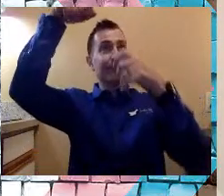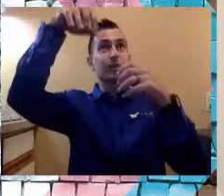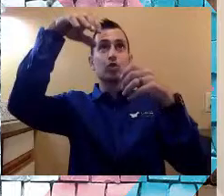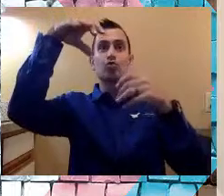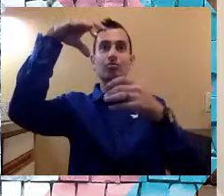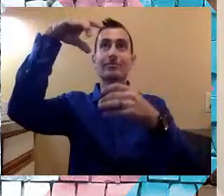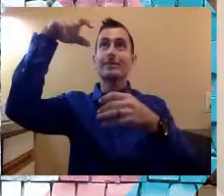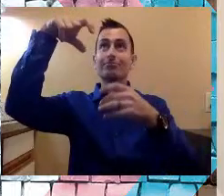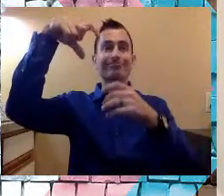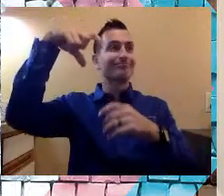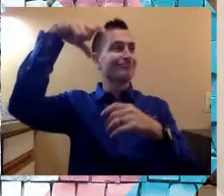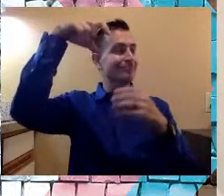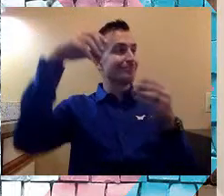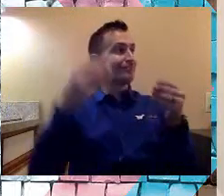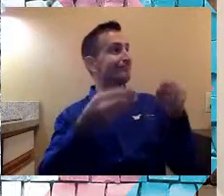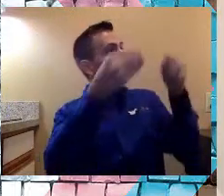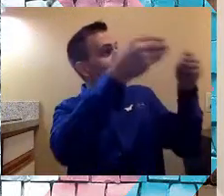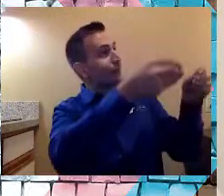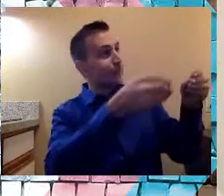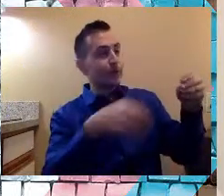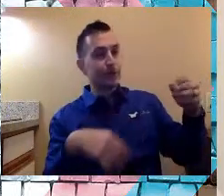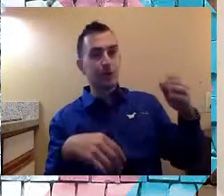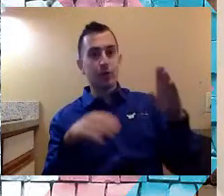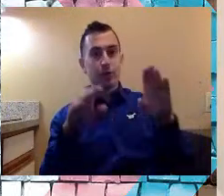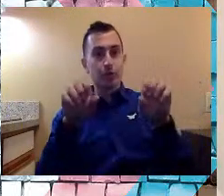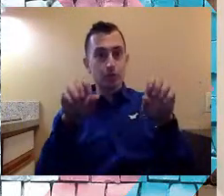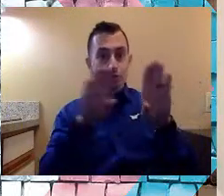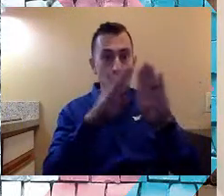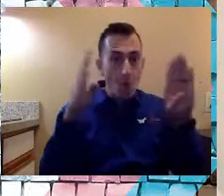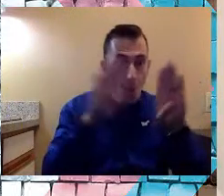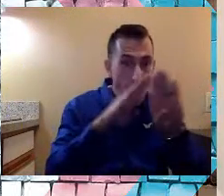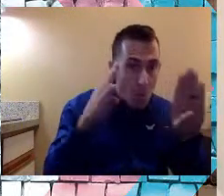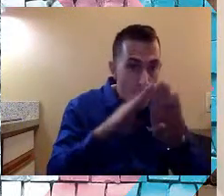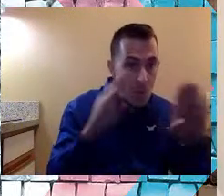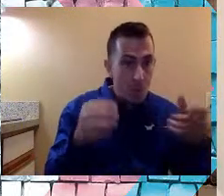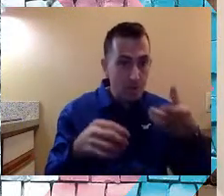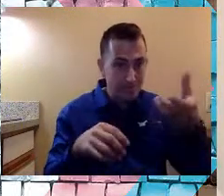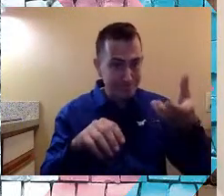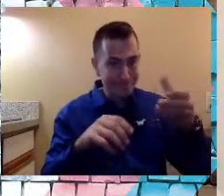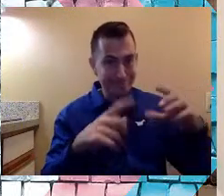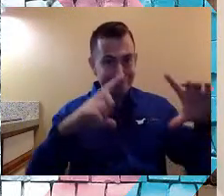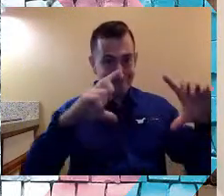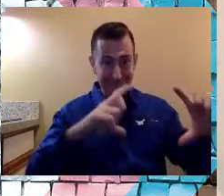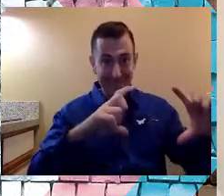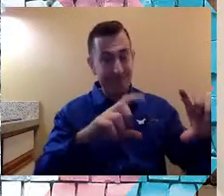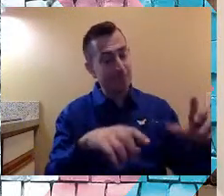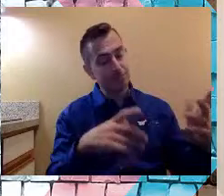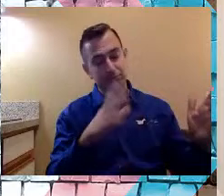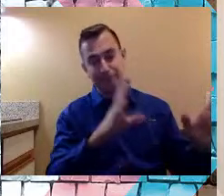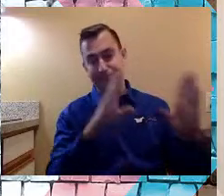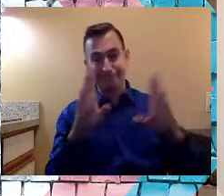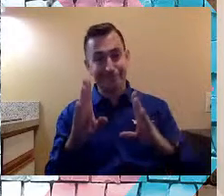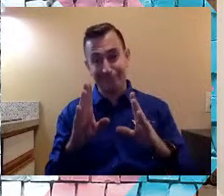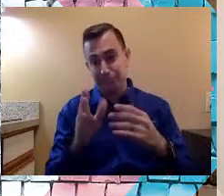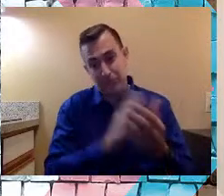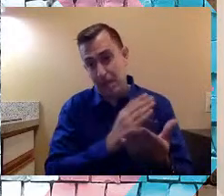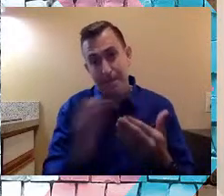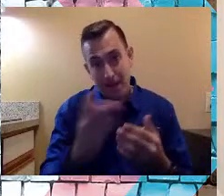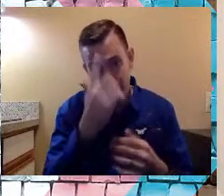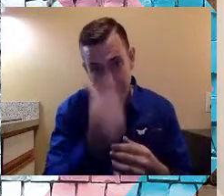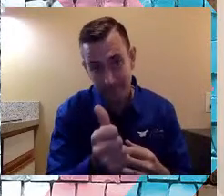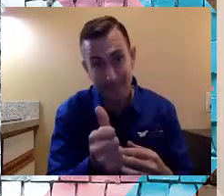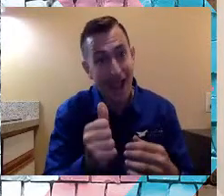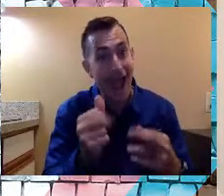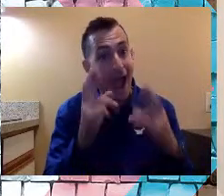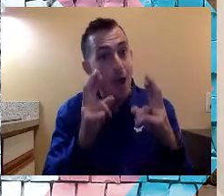bedroom. You could hang it anywhere you want. Razzle dazzle rainbow. I hope you have fun making it. And I hope